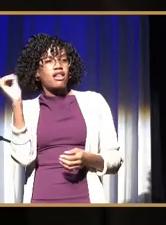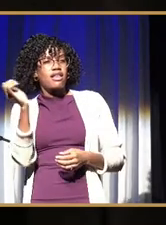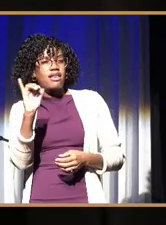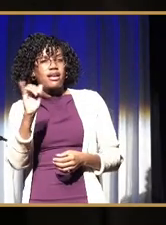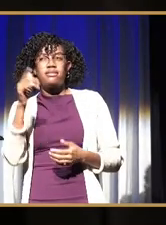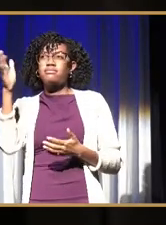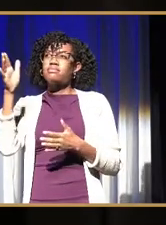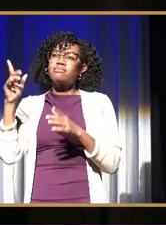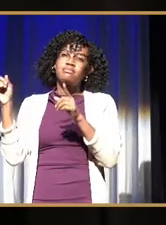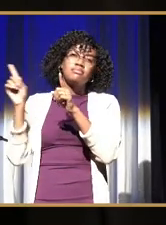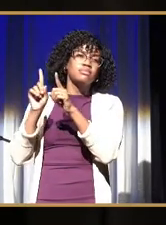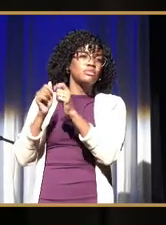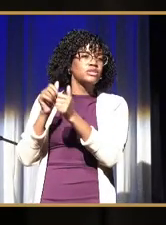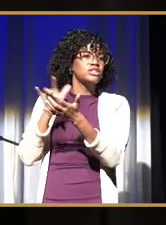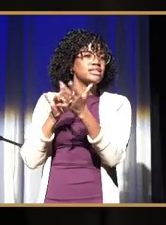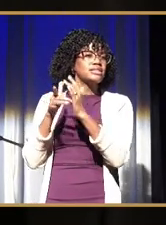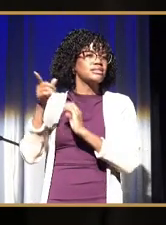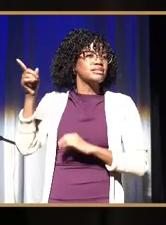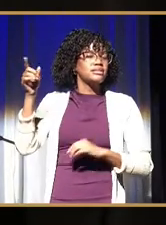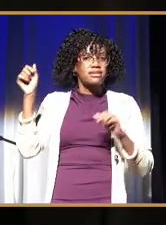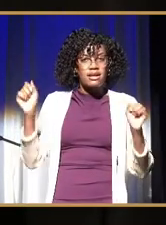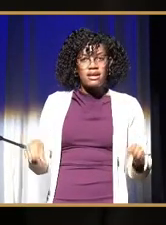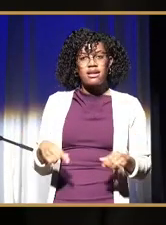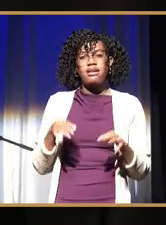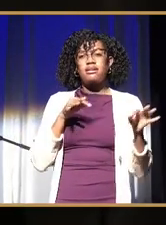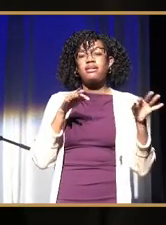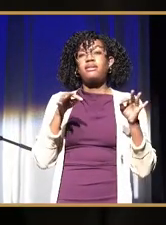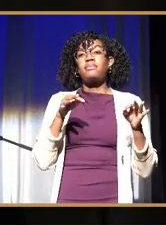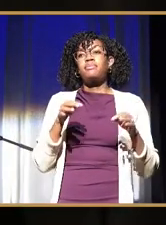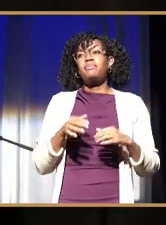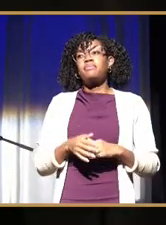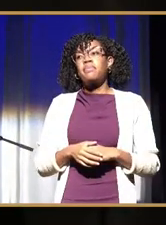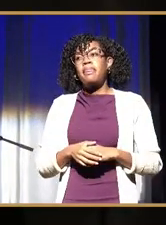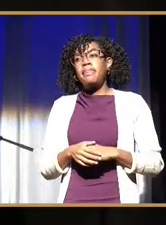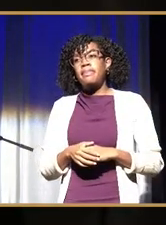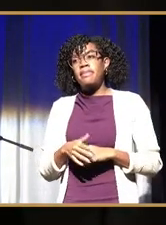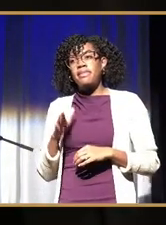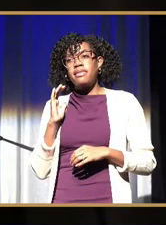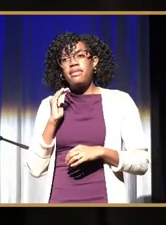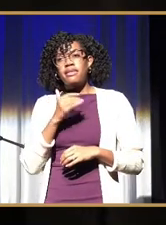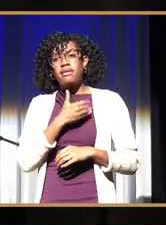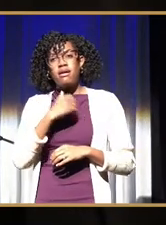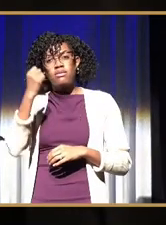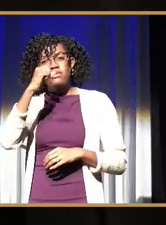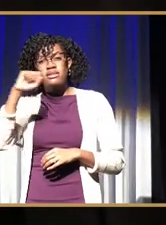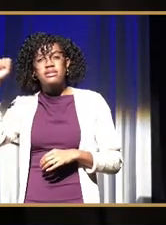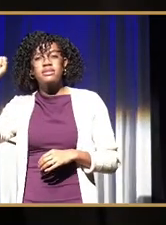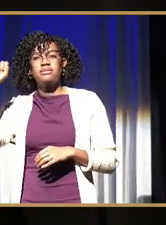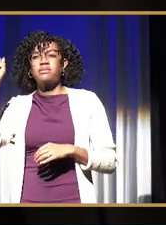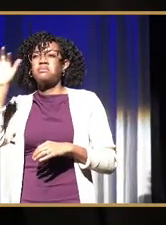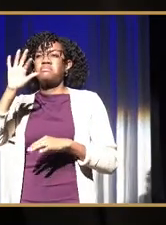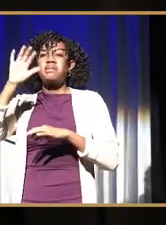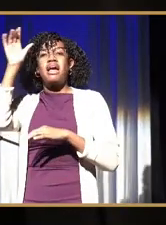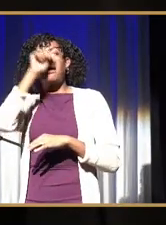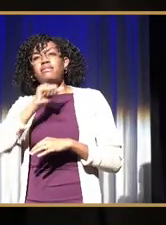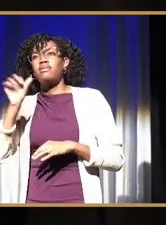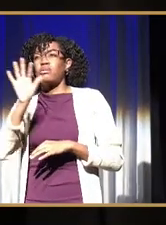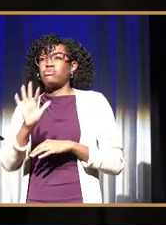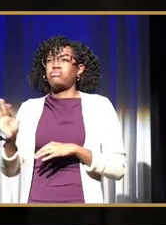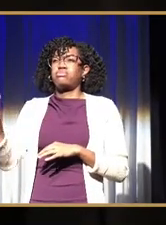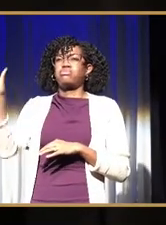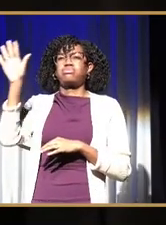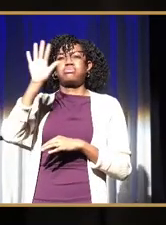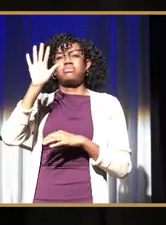like. Our resistance must be a Pan-African struggle that understands how police brutality in